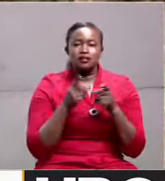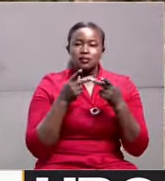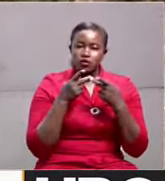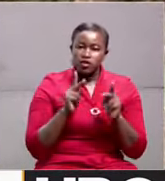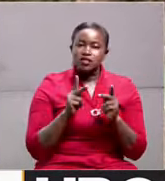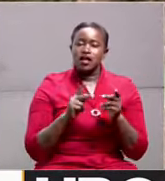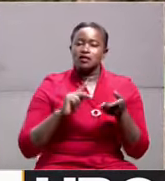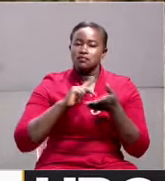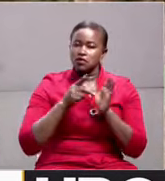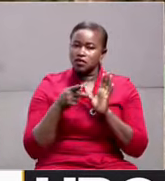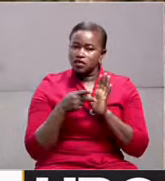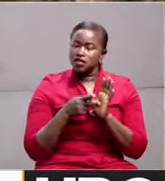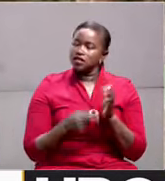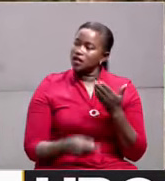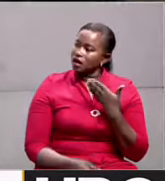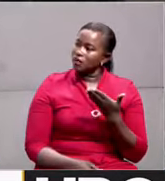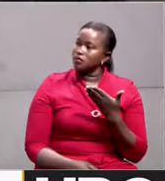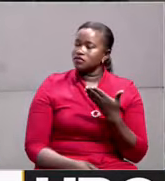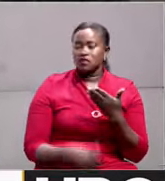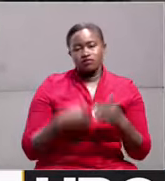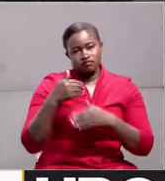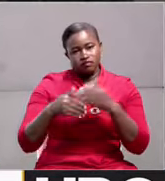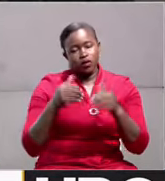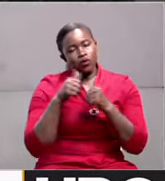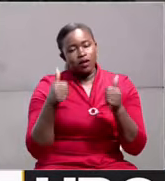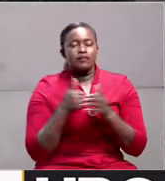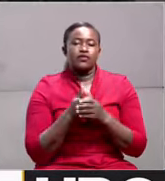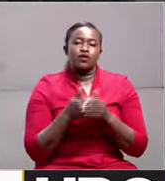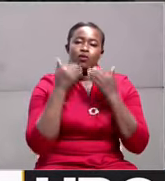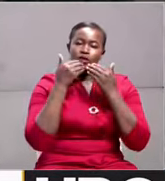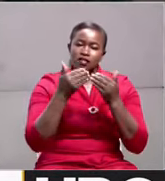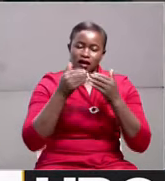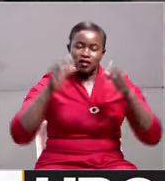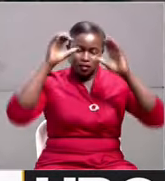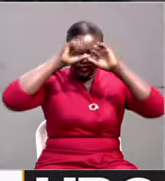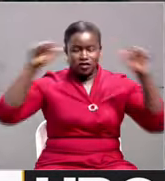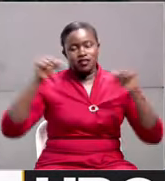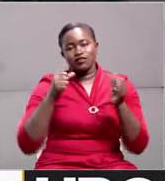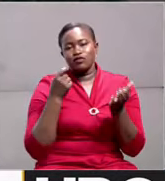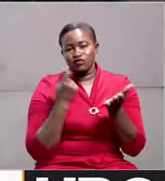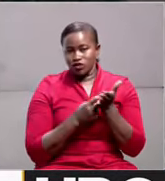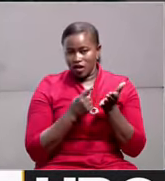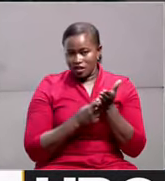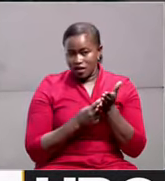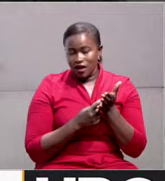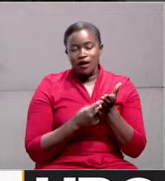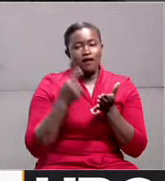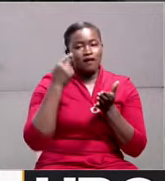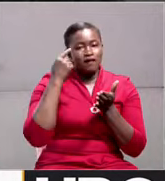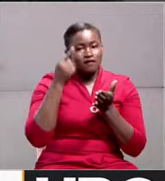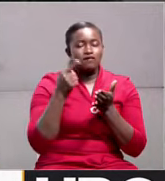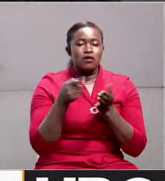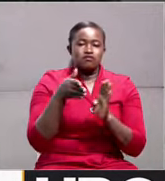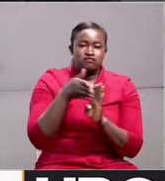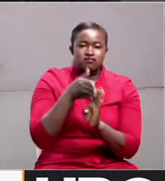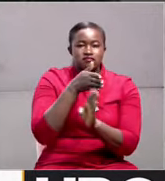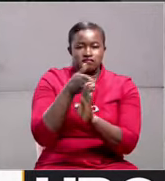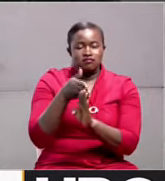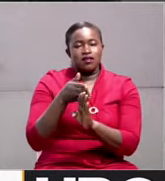buri project zona iyo negende mu mesho ntsima umukuru wihanga ukutiteka